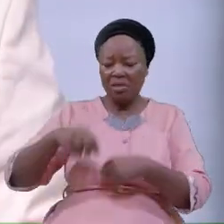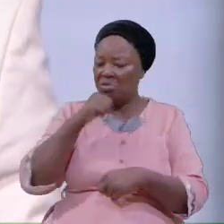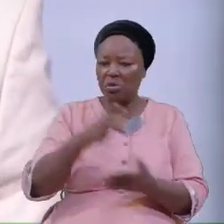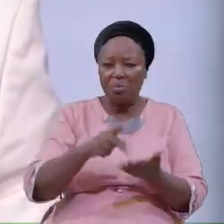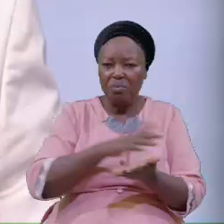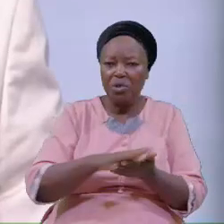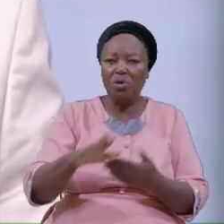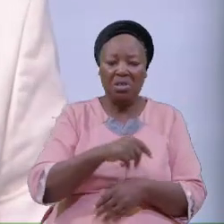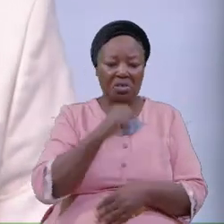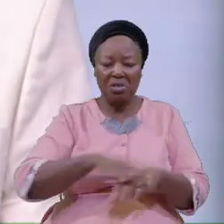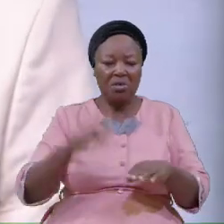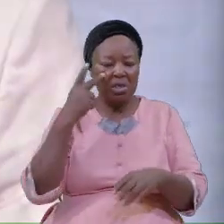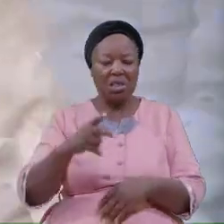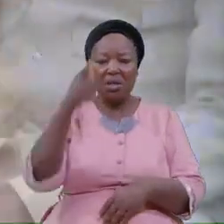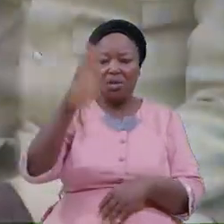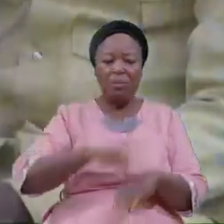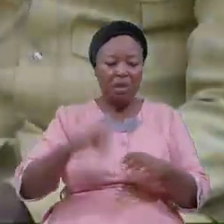He only saw Sodom.